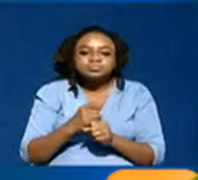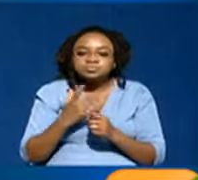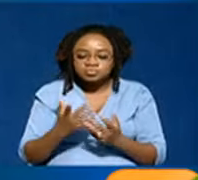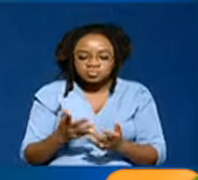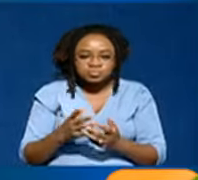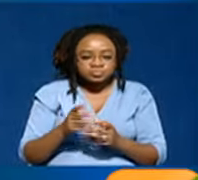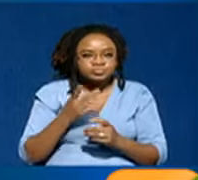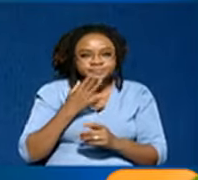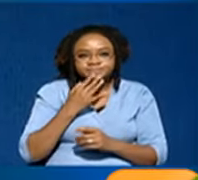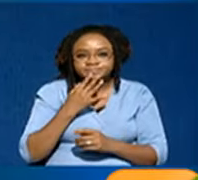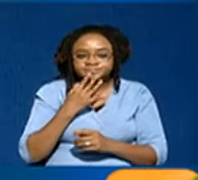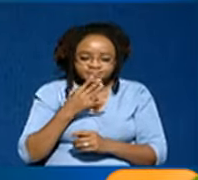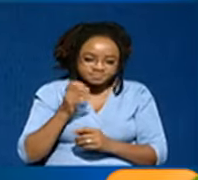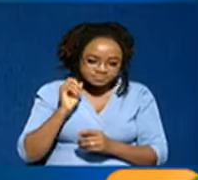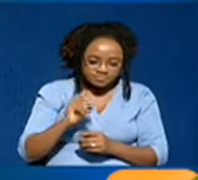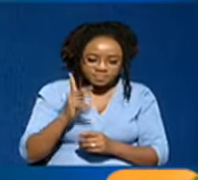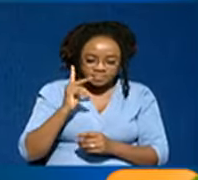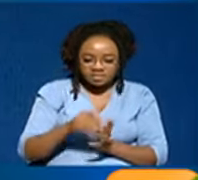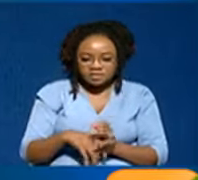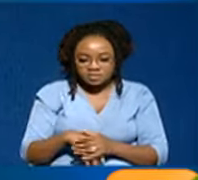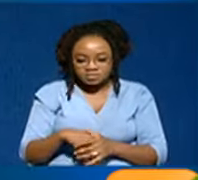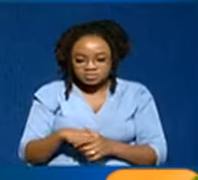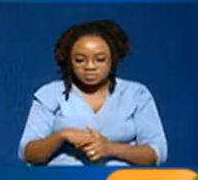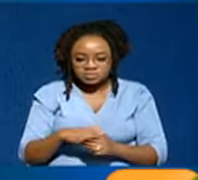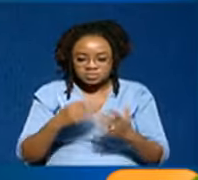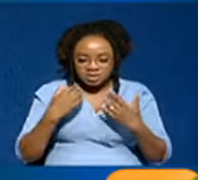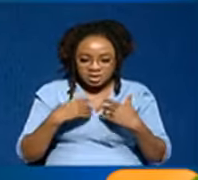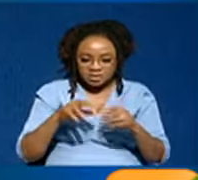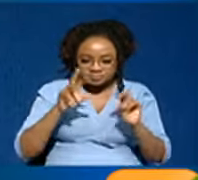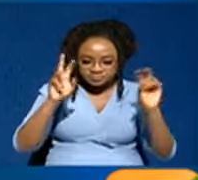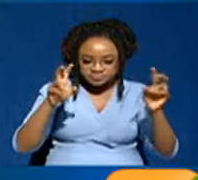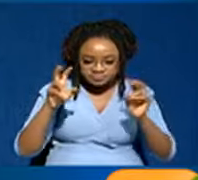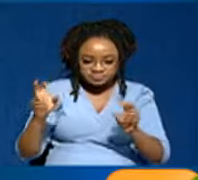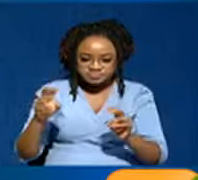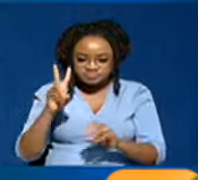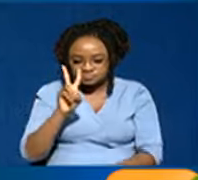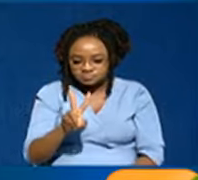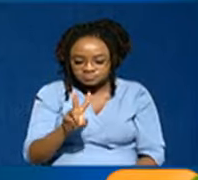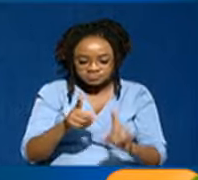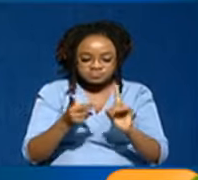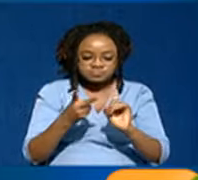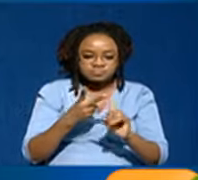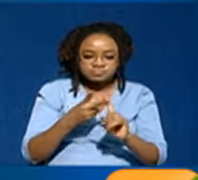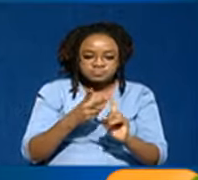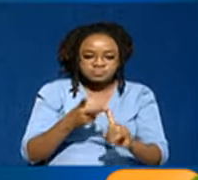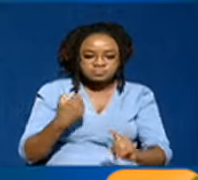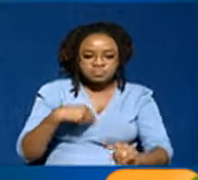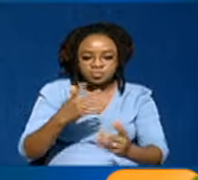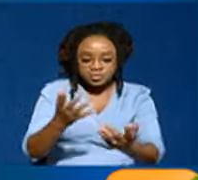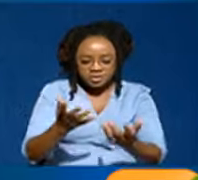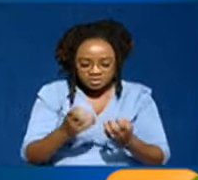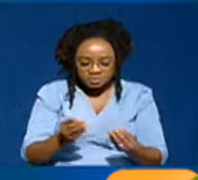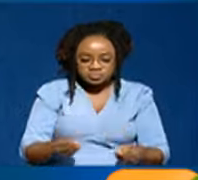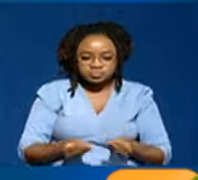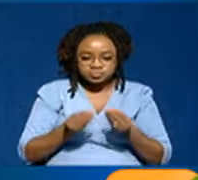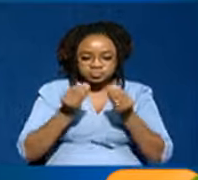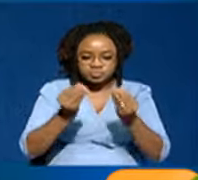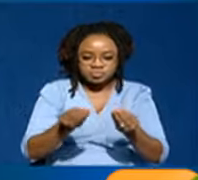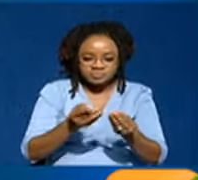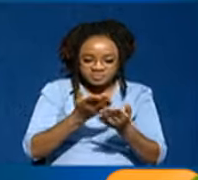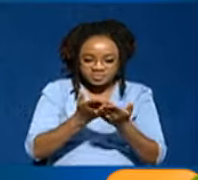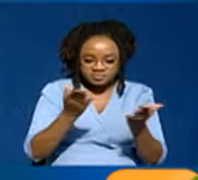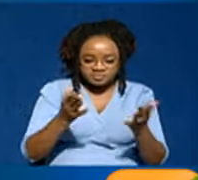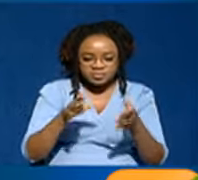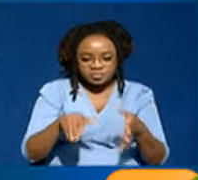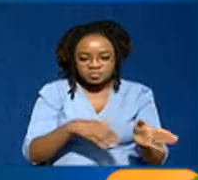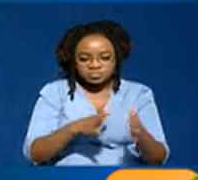fine. And we said, okay, there are two issues here. Number one, first of all, we need to offer these colleagues an